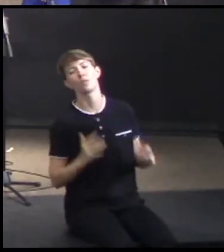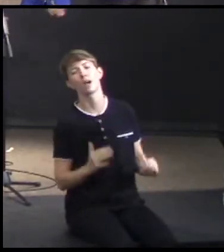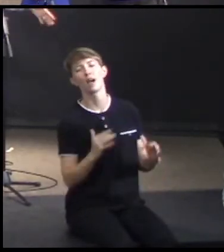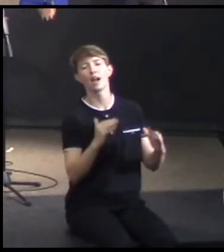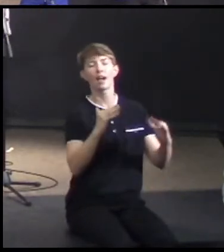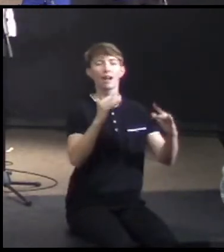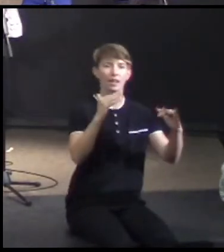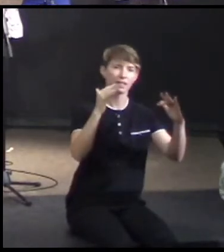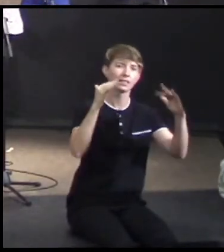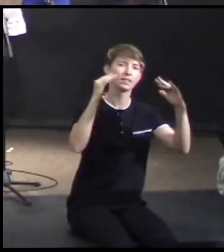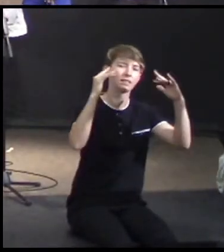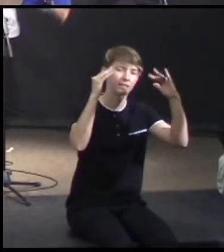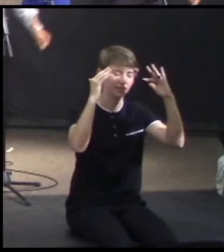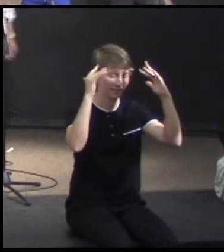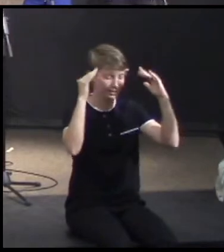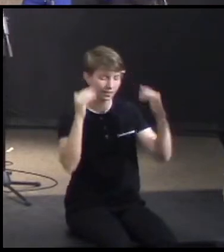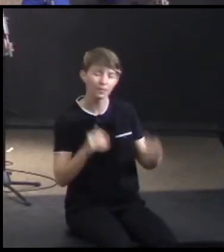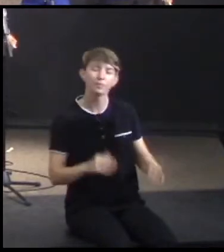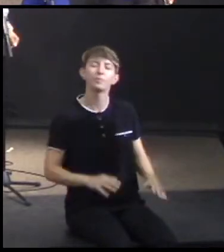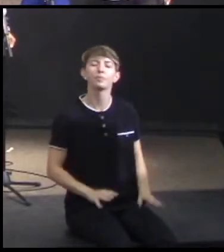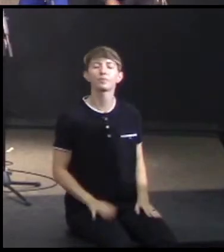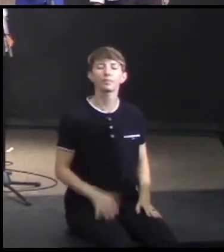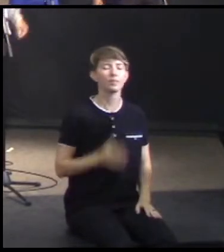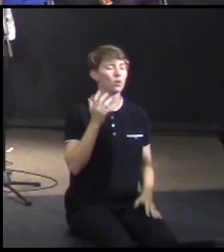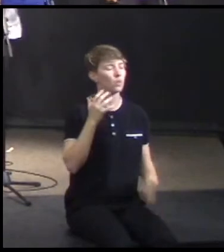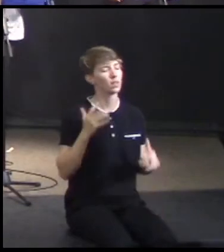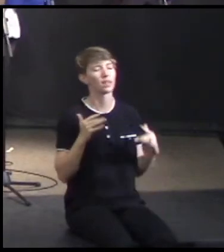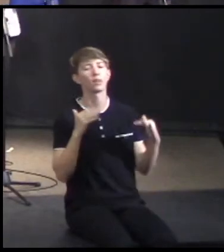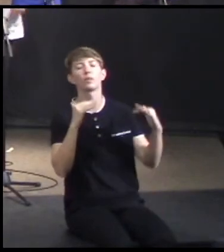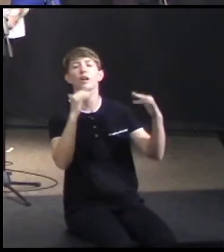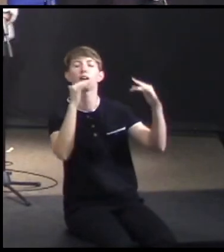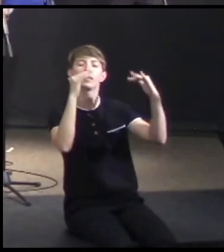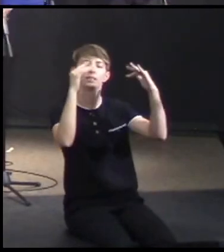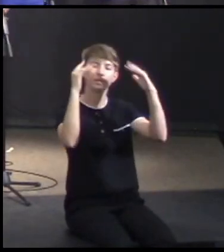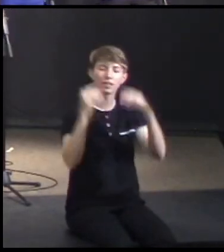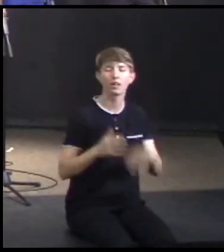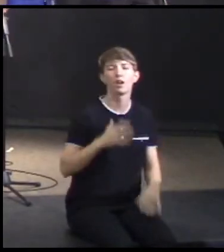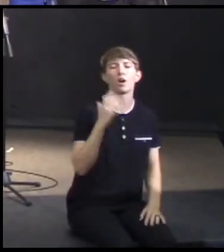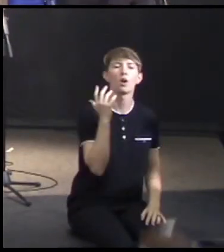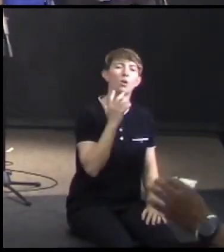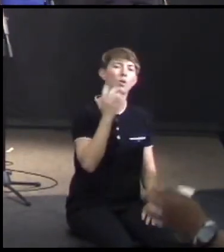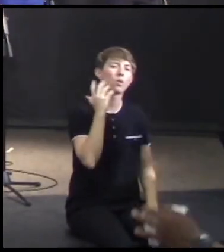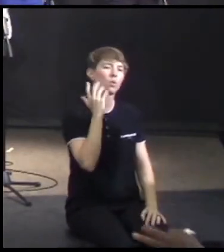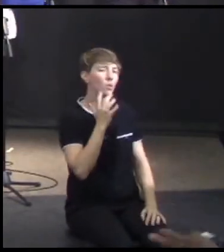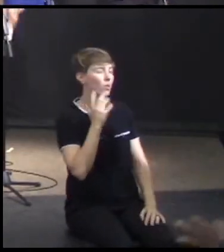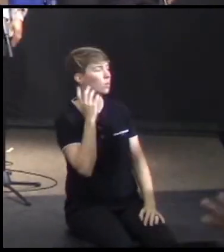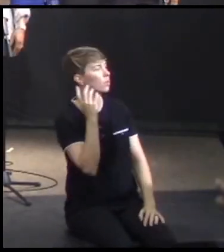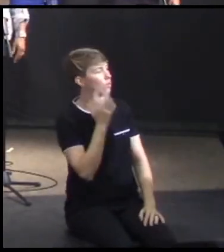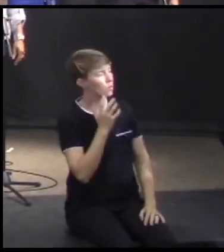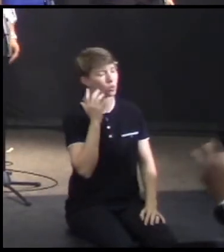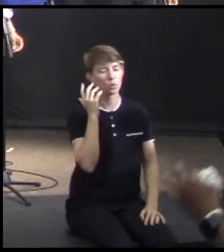let it rise. Oh, let it rise. Oh, let it rise. Oh, yeah. Oh,